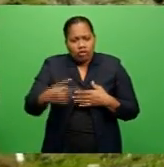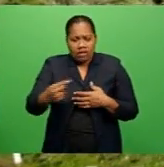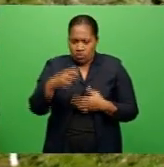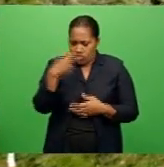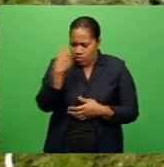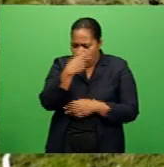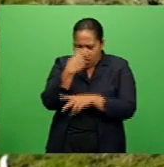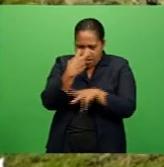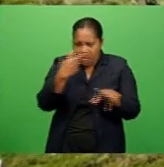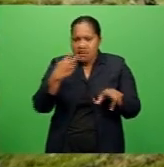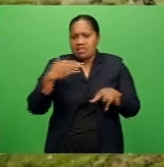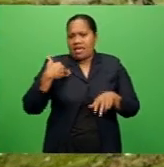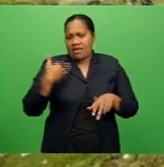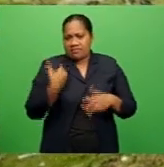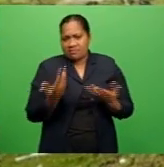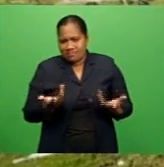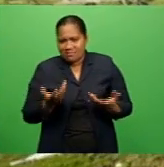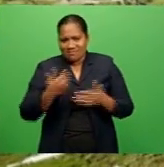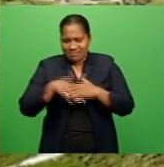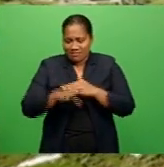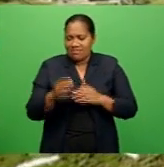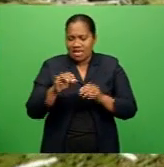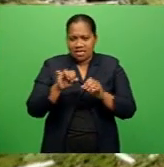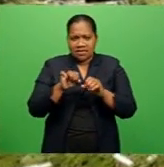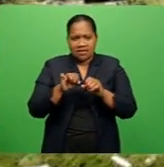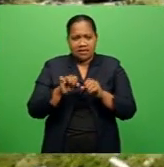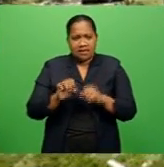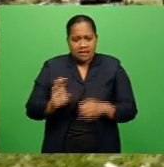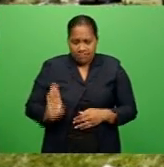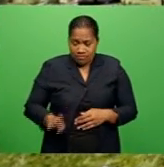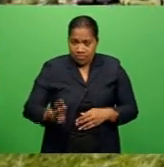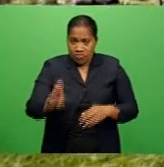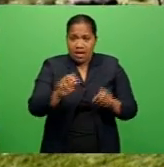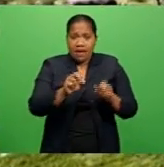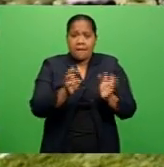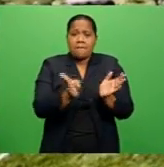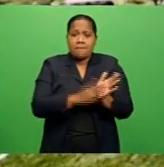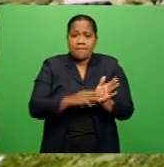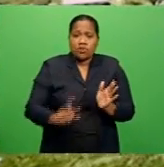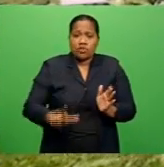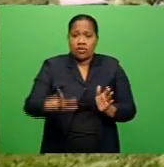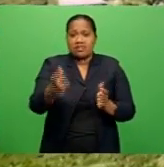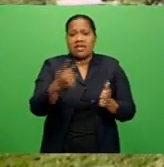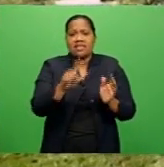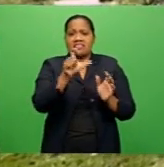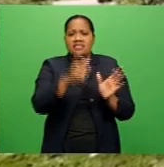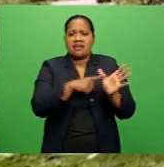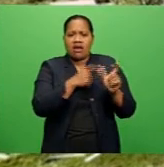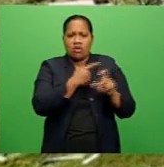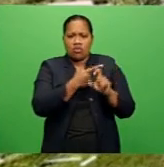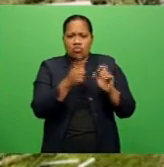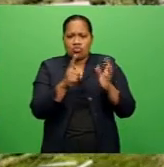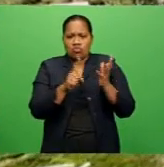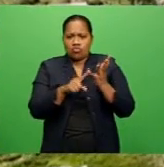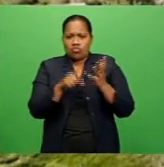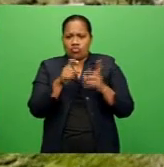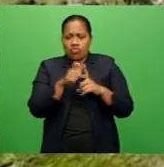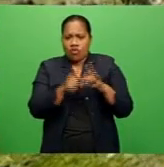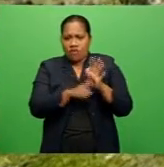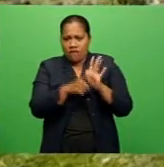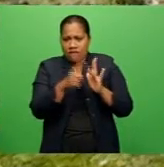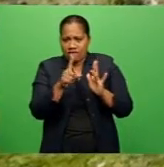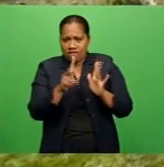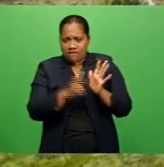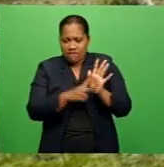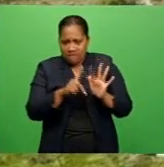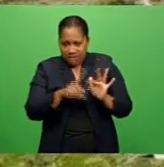health situation in Madhuata, Mbua and the Konrove. With the coordination from this office, we have put teams